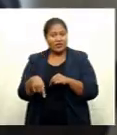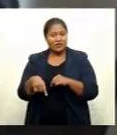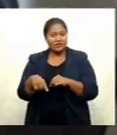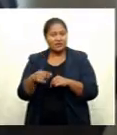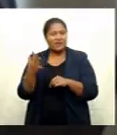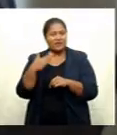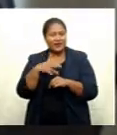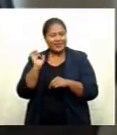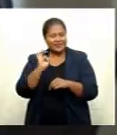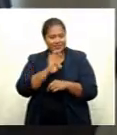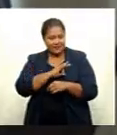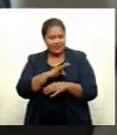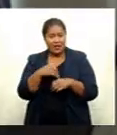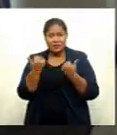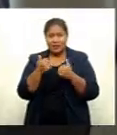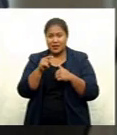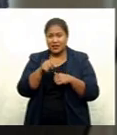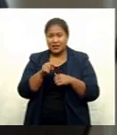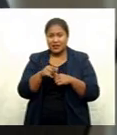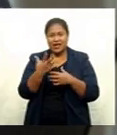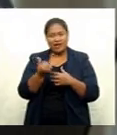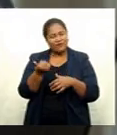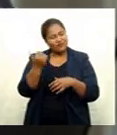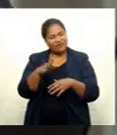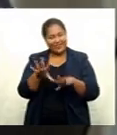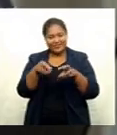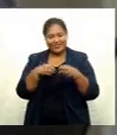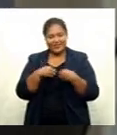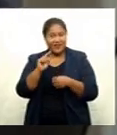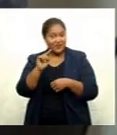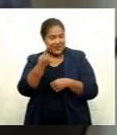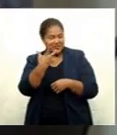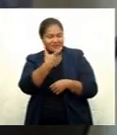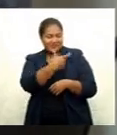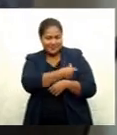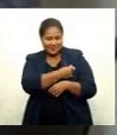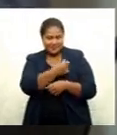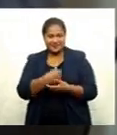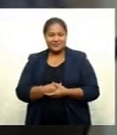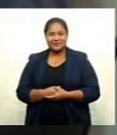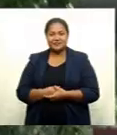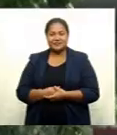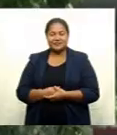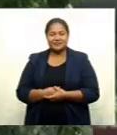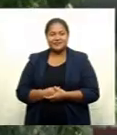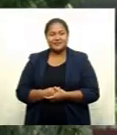staff, and the majority of them have already received their first dose of the vaccine.